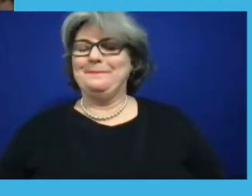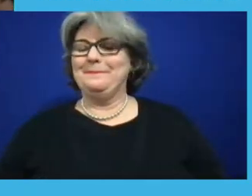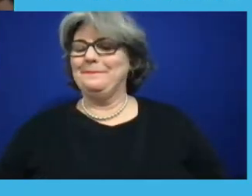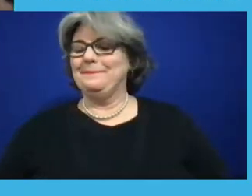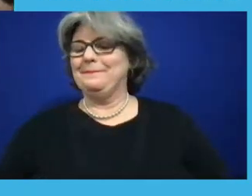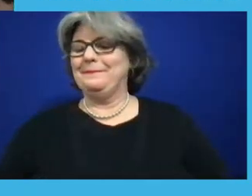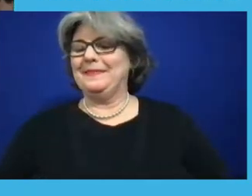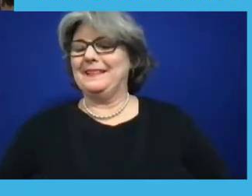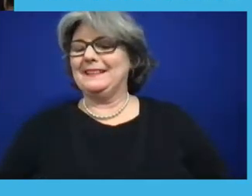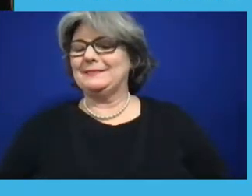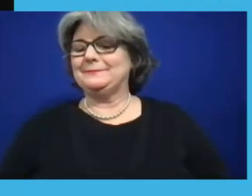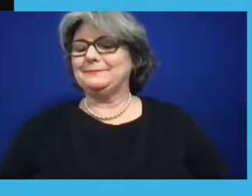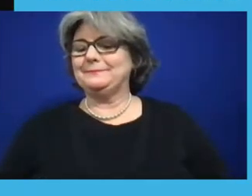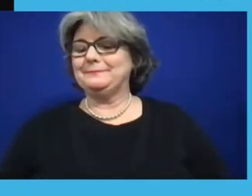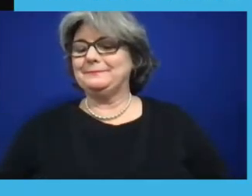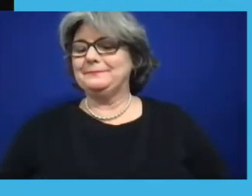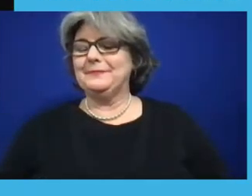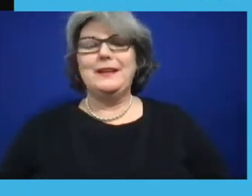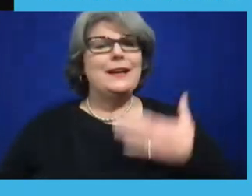Thank you.